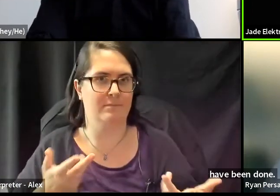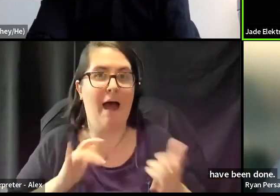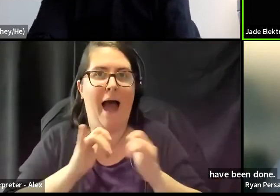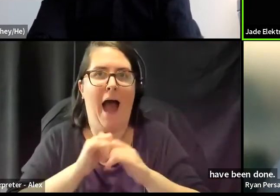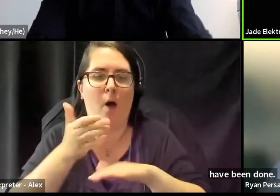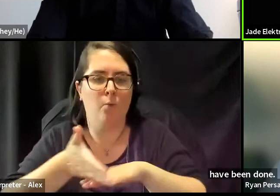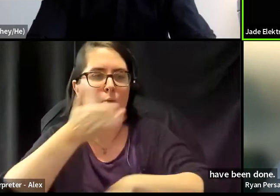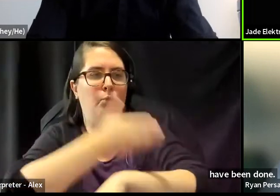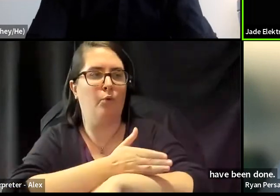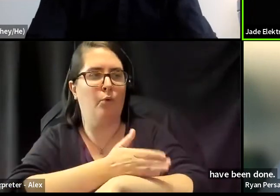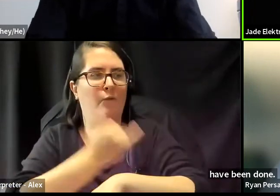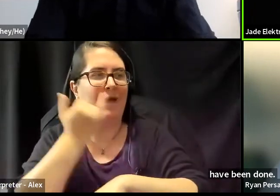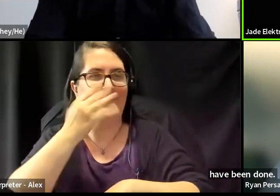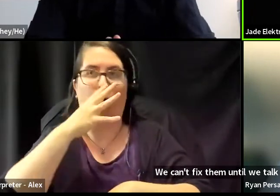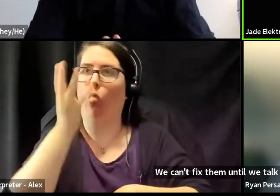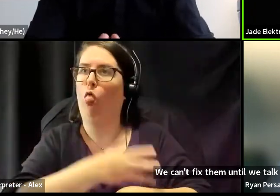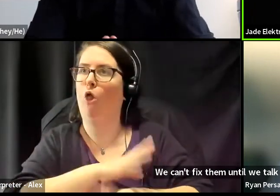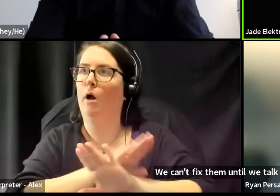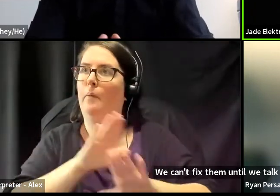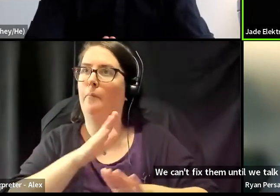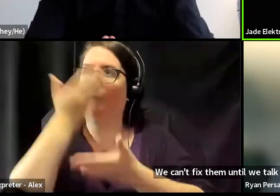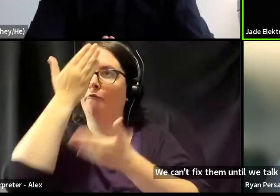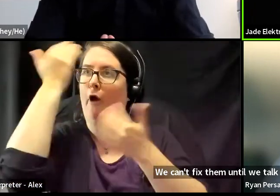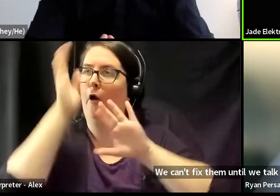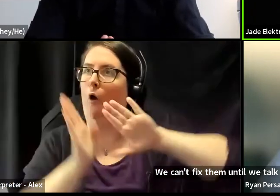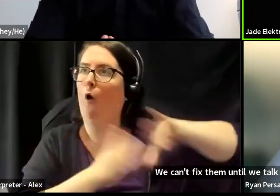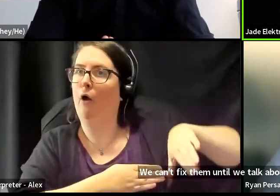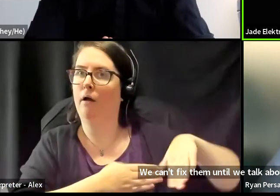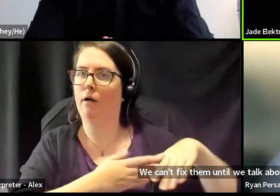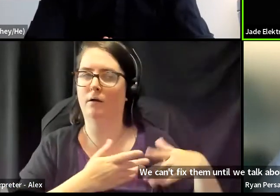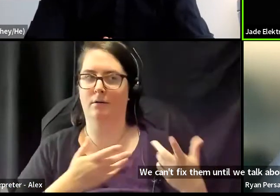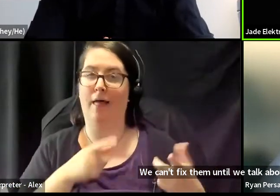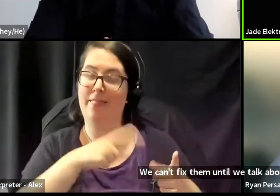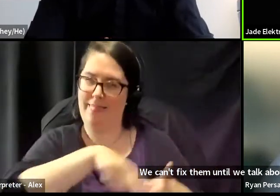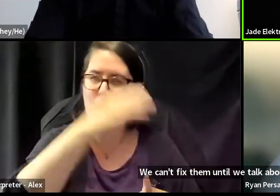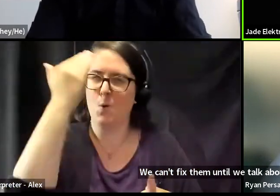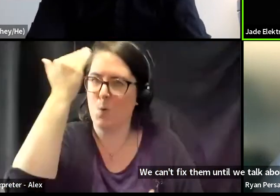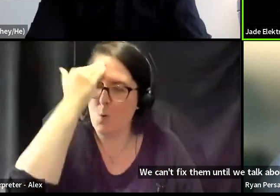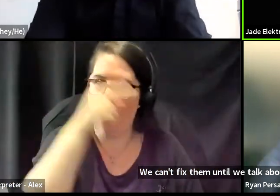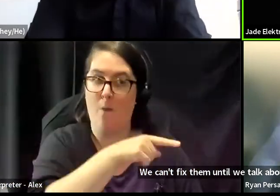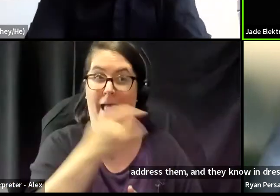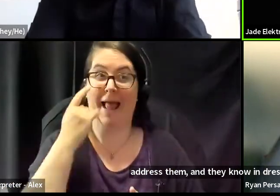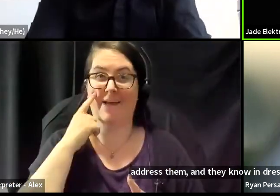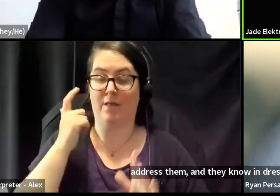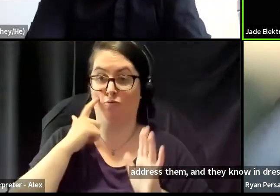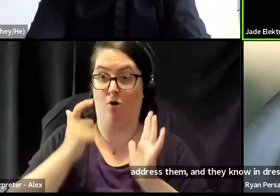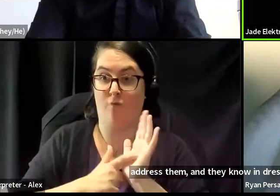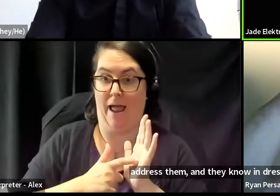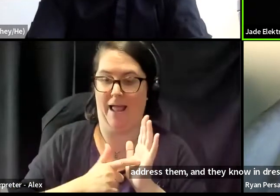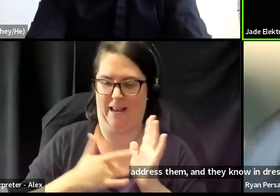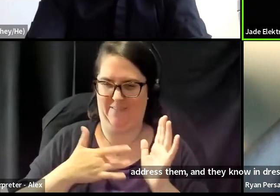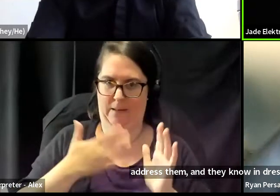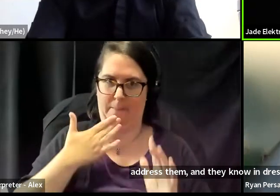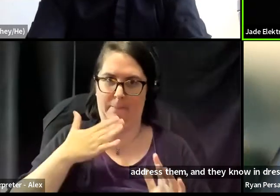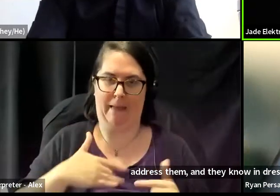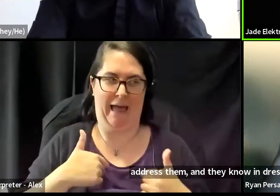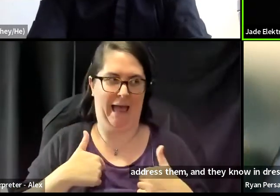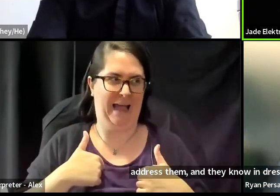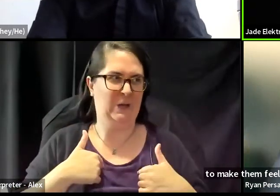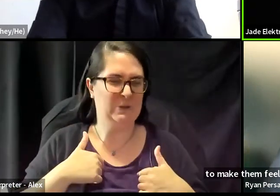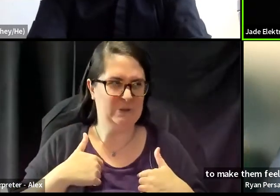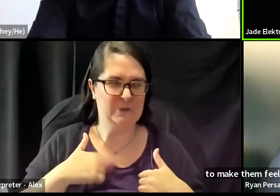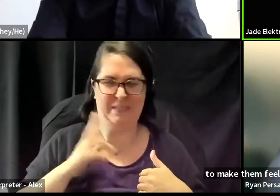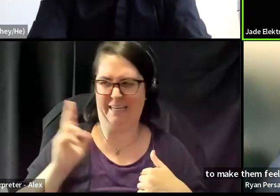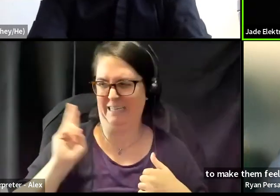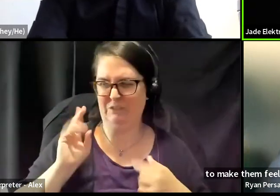them and we address them. And they know addressing them is going to make them feel bad. And no one wants to